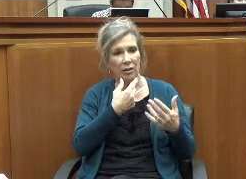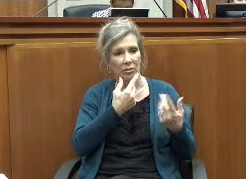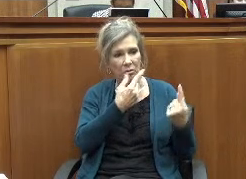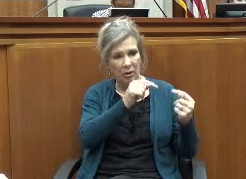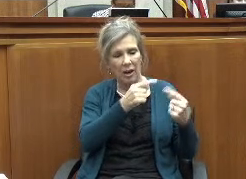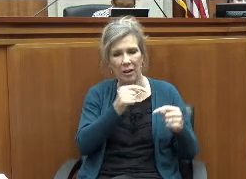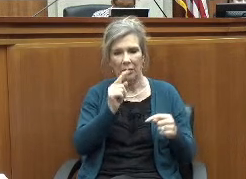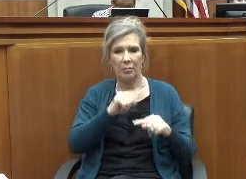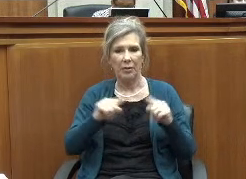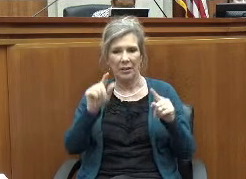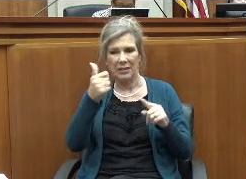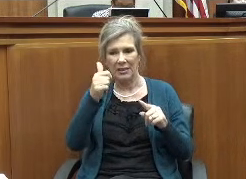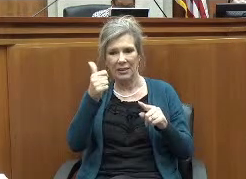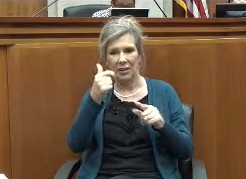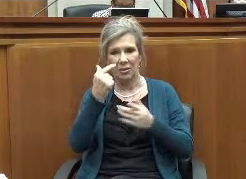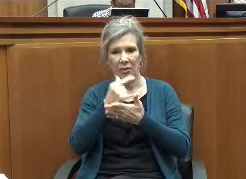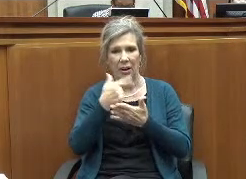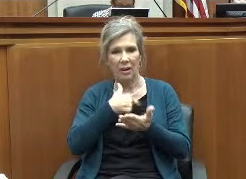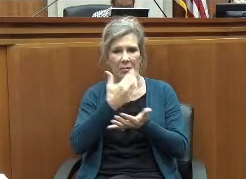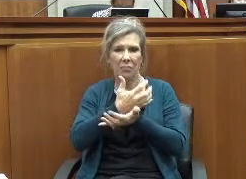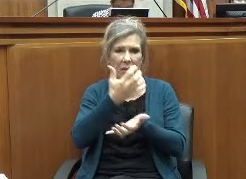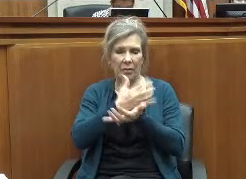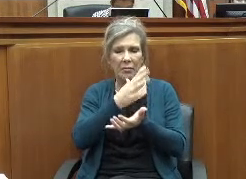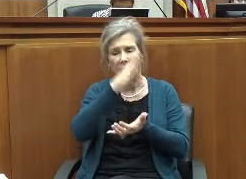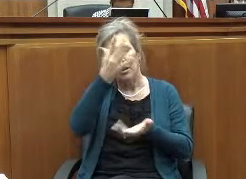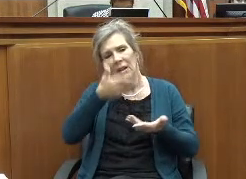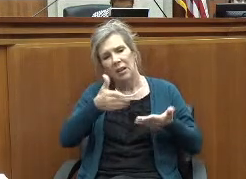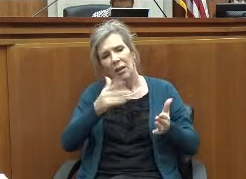school. My mom